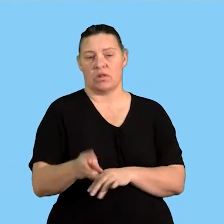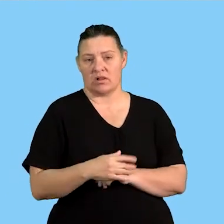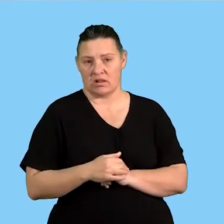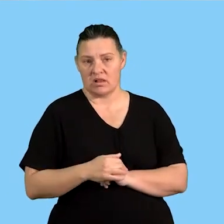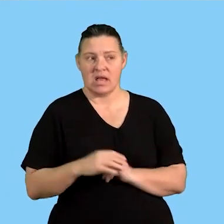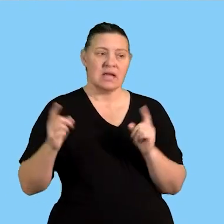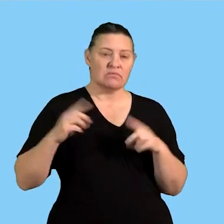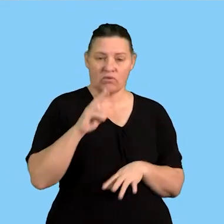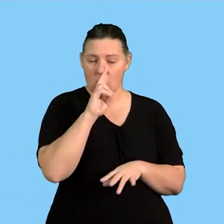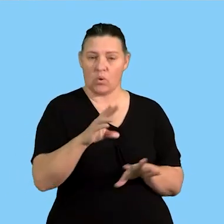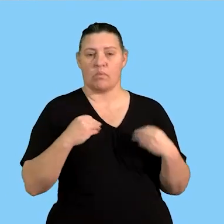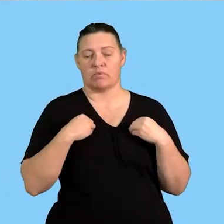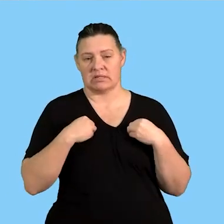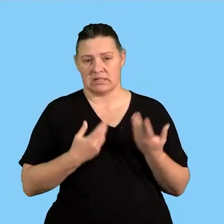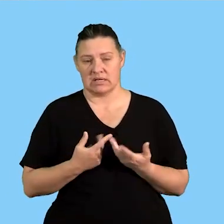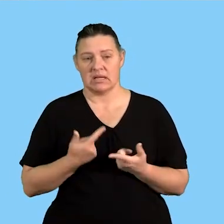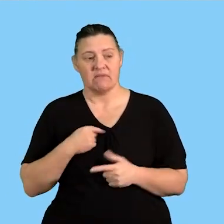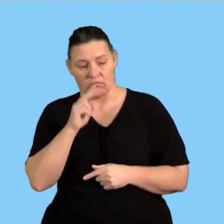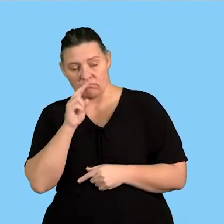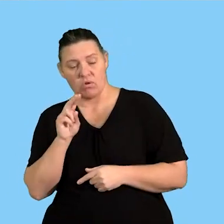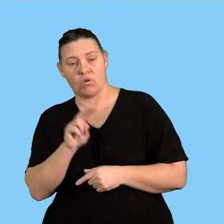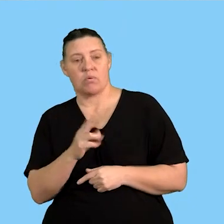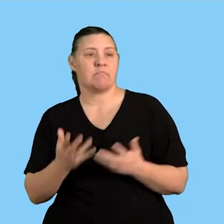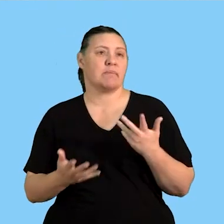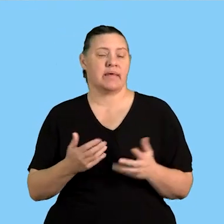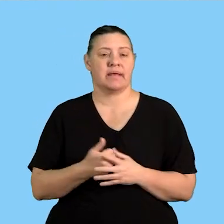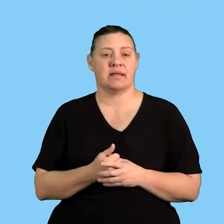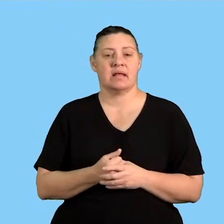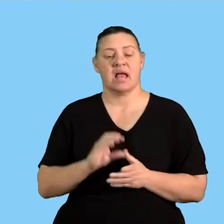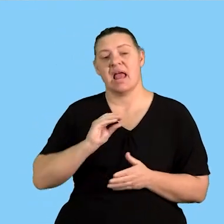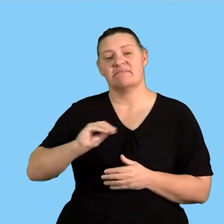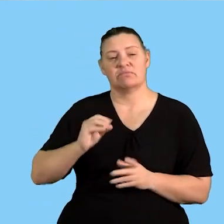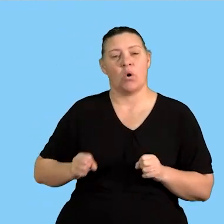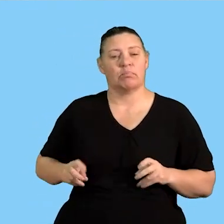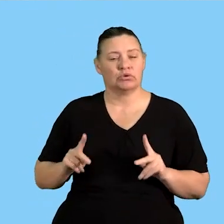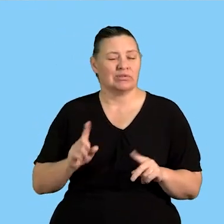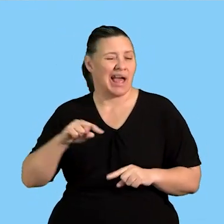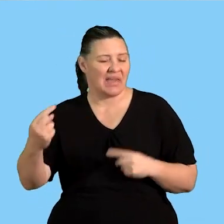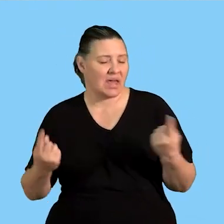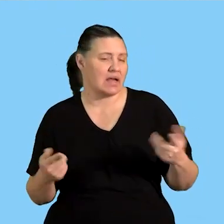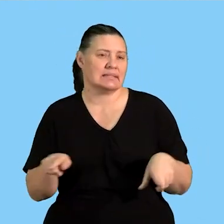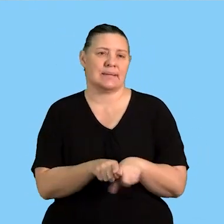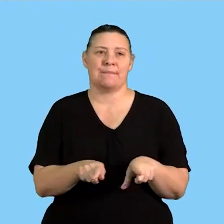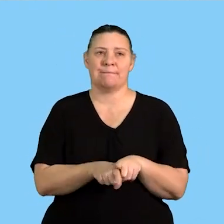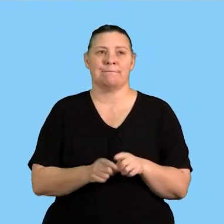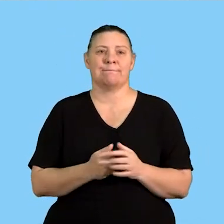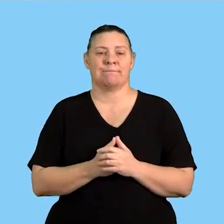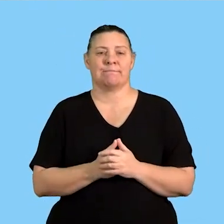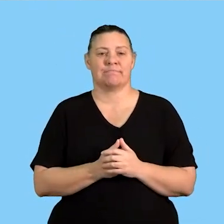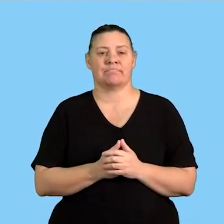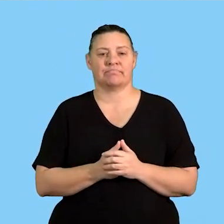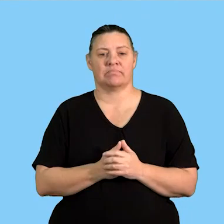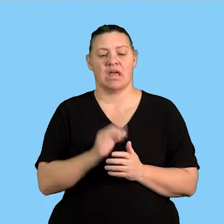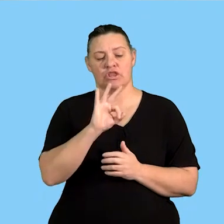looking into property. But when you look into maybe other investment opportunities, such as, for instance, a 32